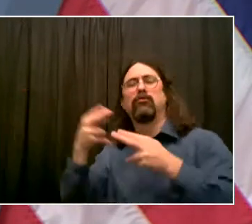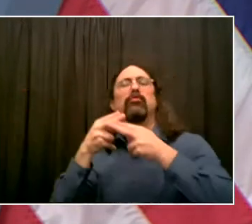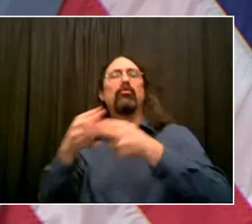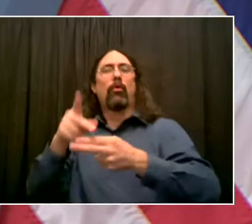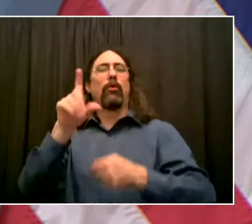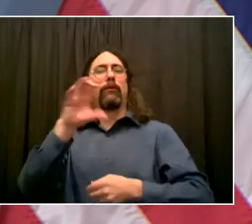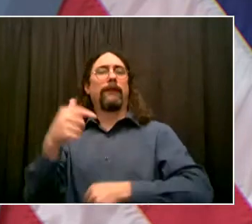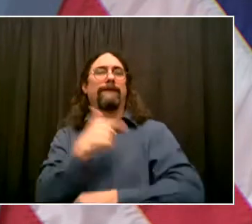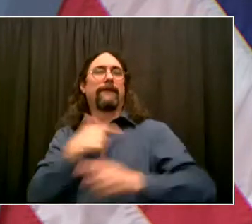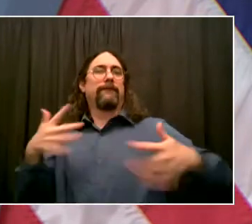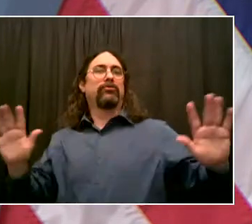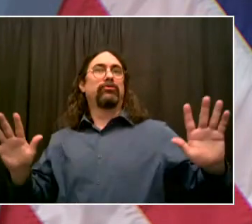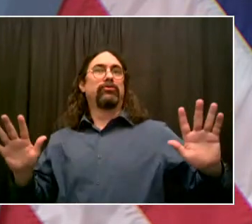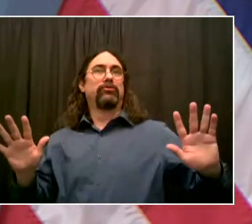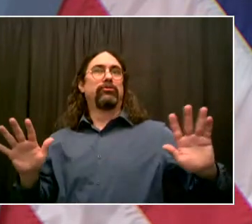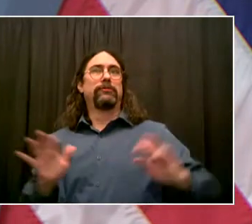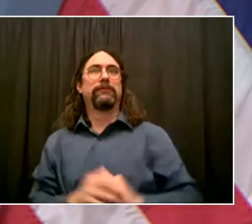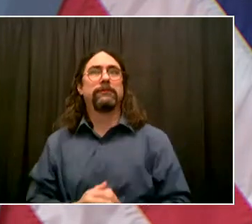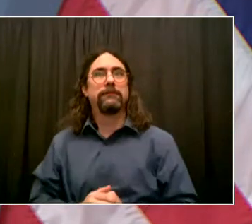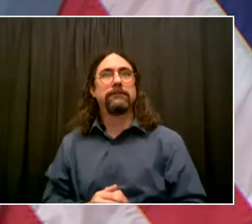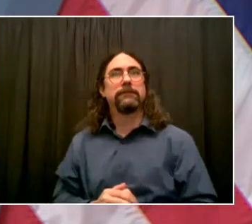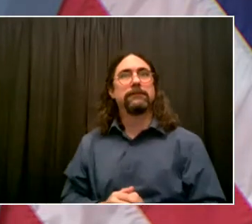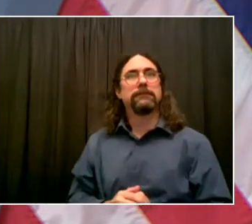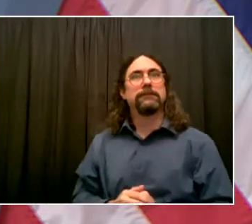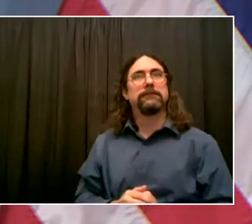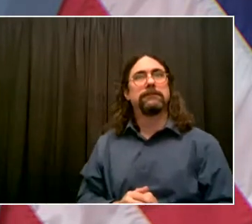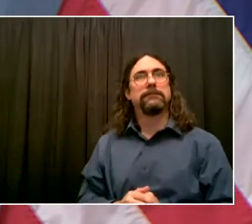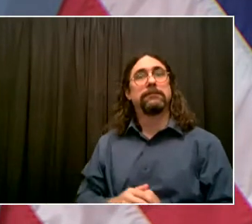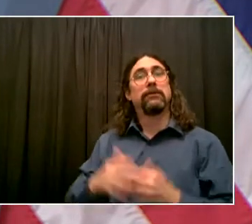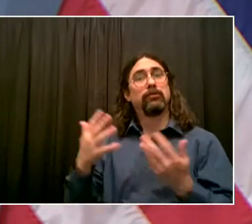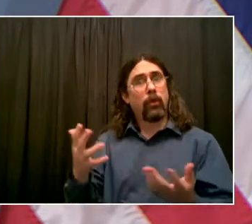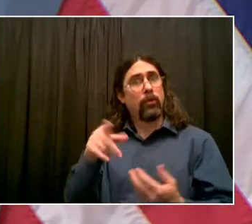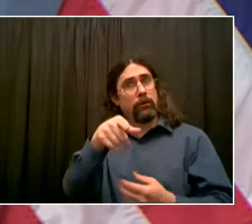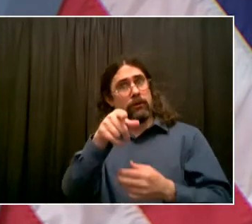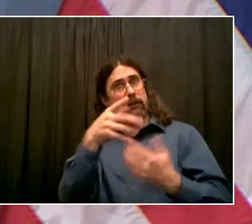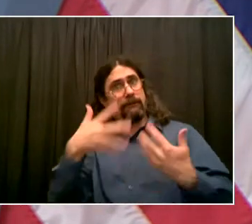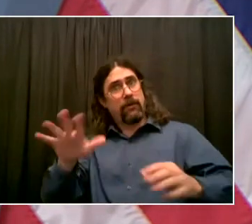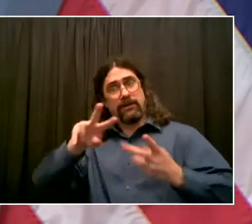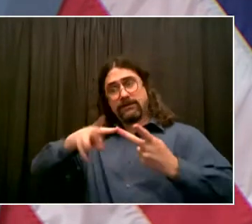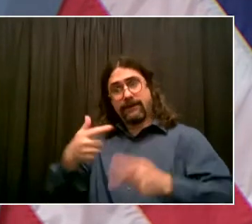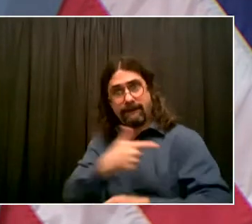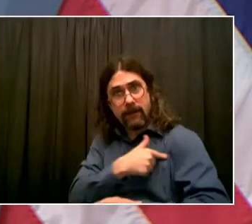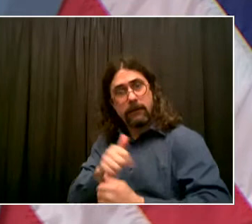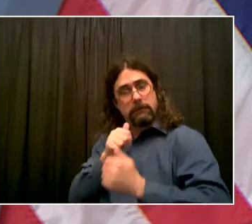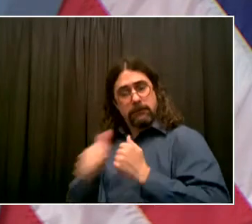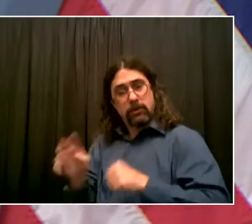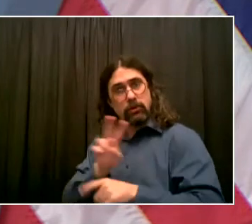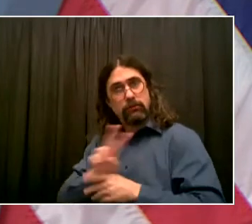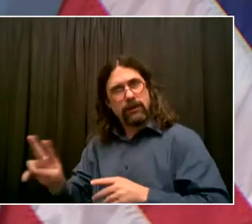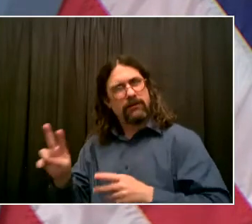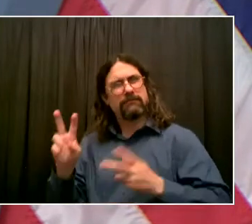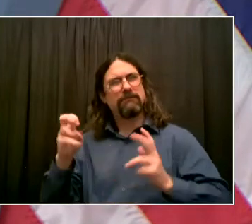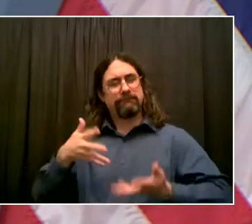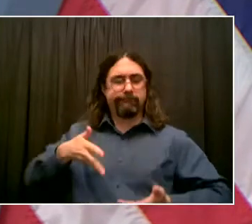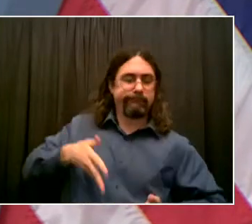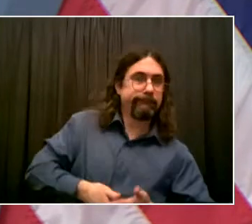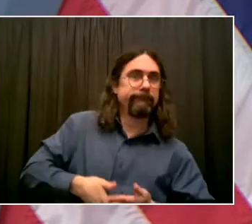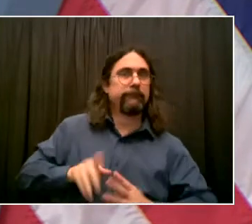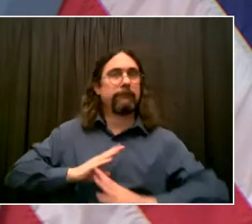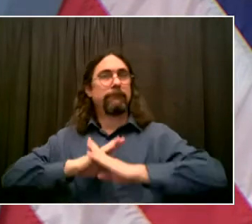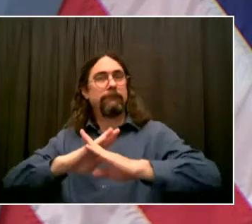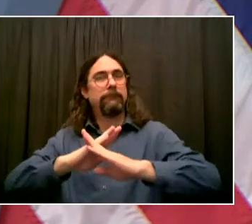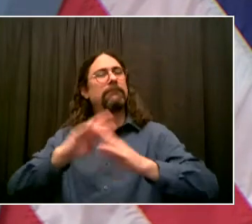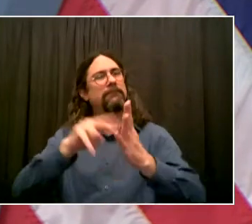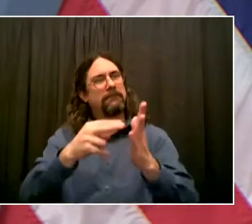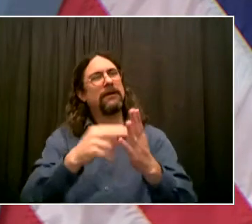outdoors. As with any federal guidelines, we have to apply them to our local situation. And one of the things that we spoke about